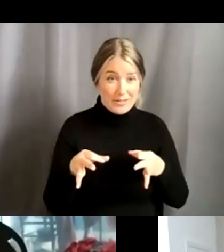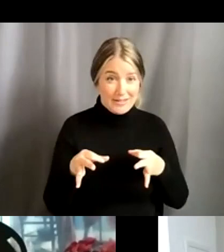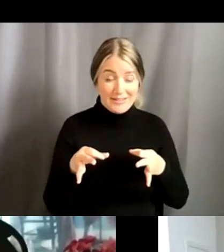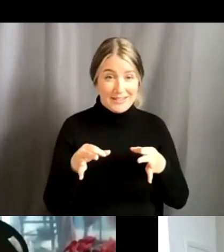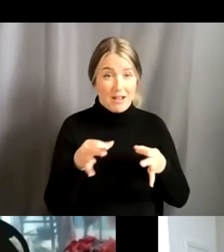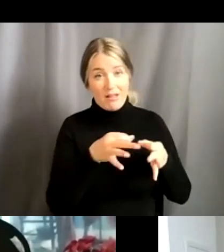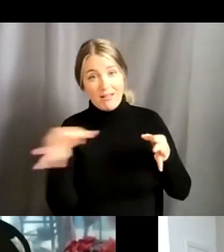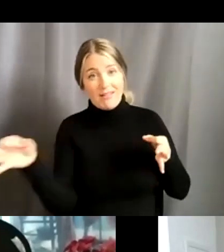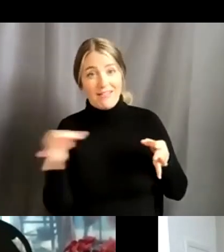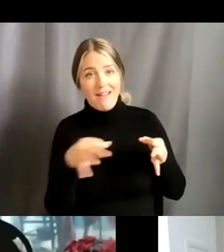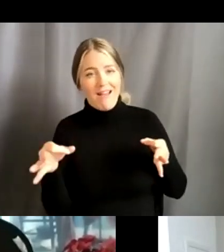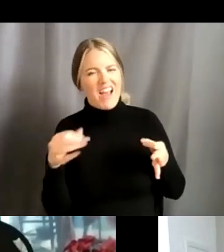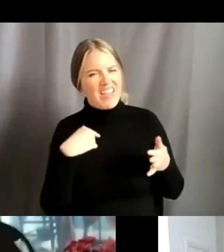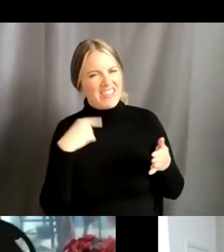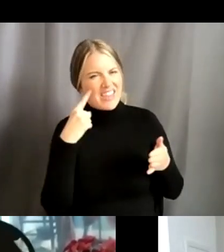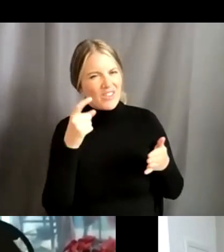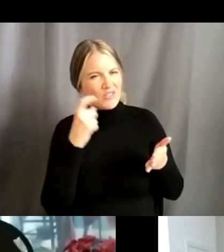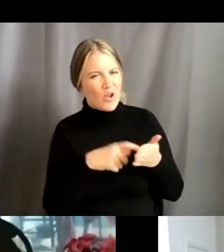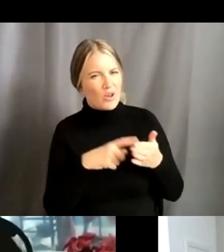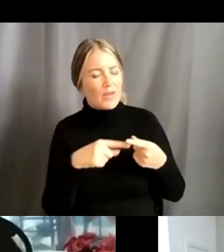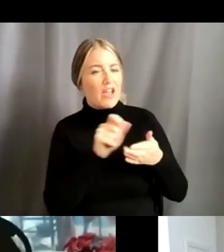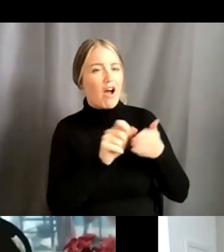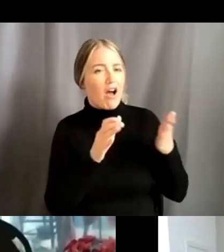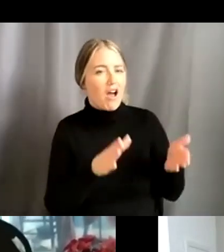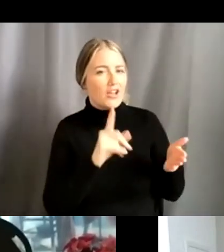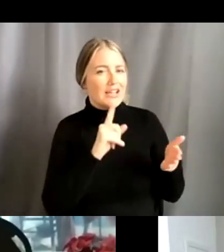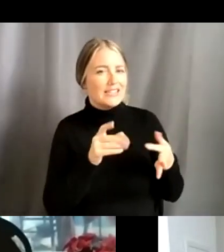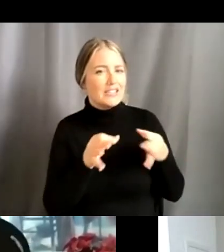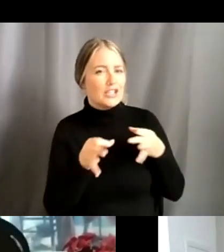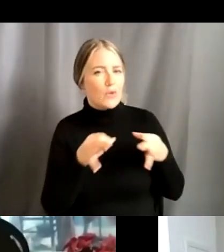to notice when it's the author is describing